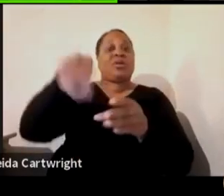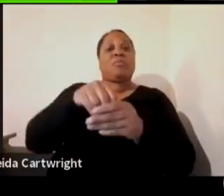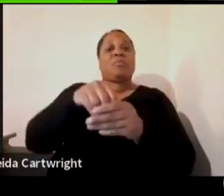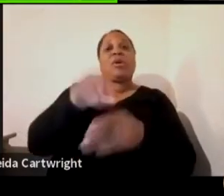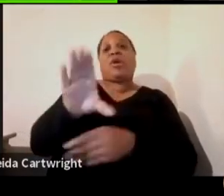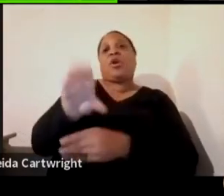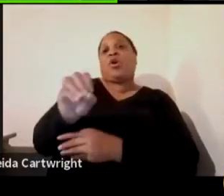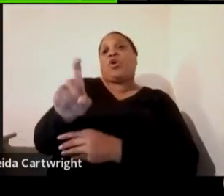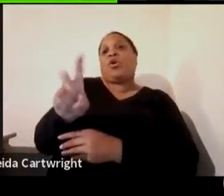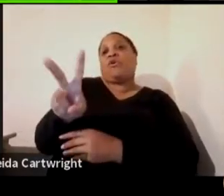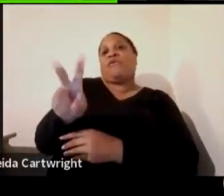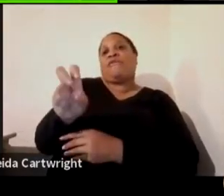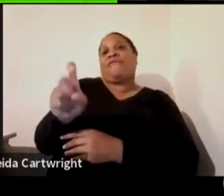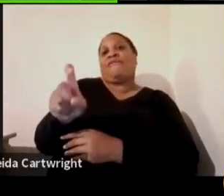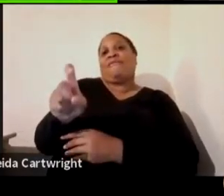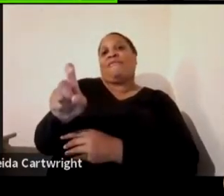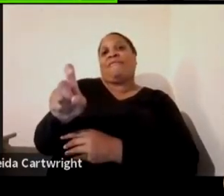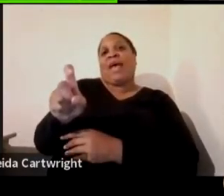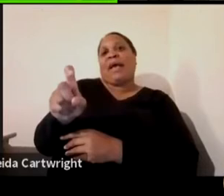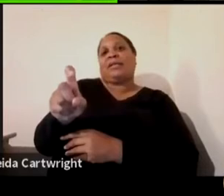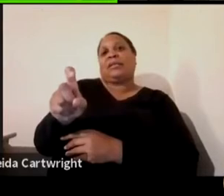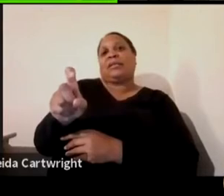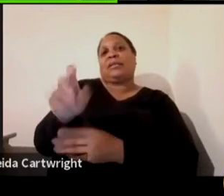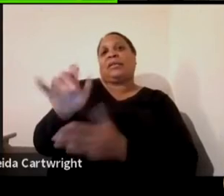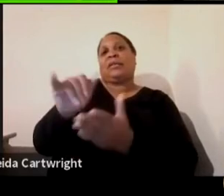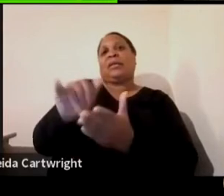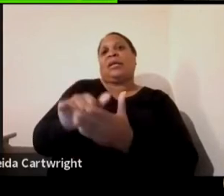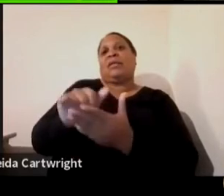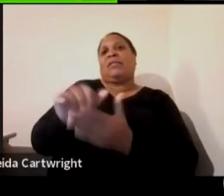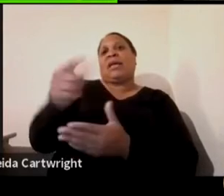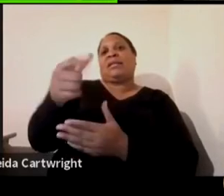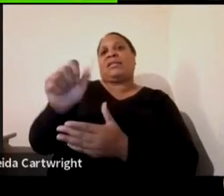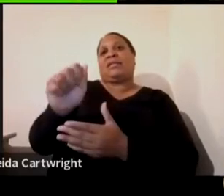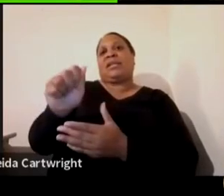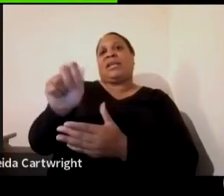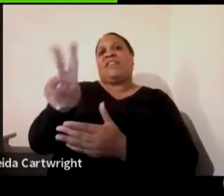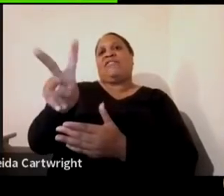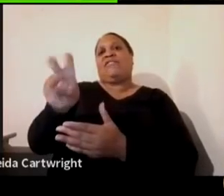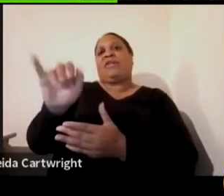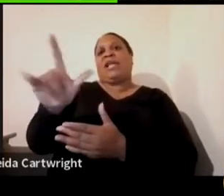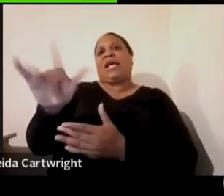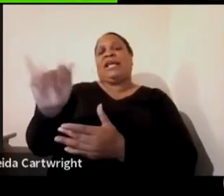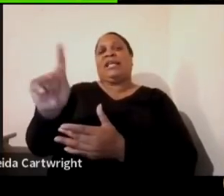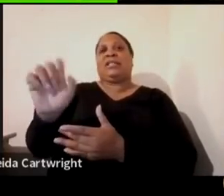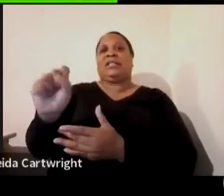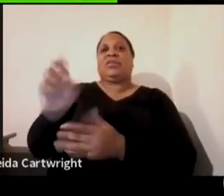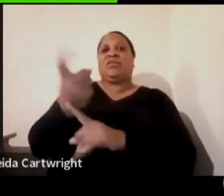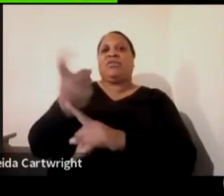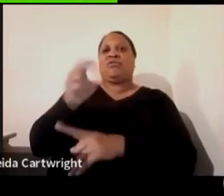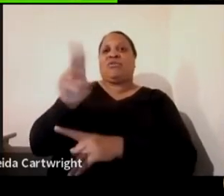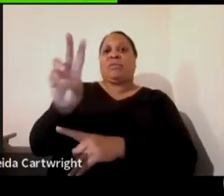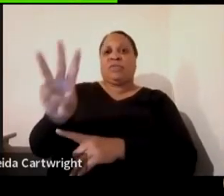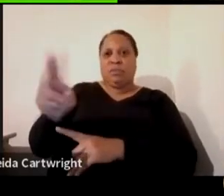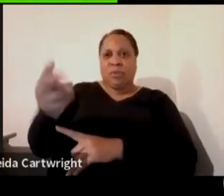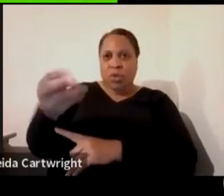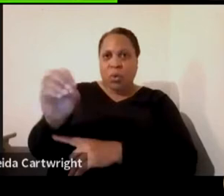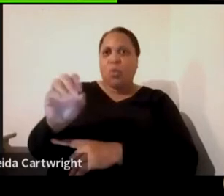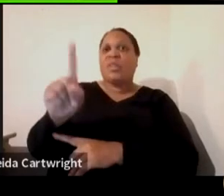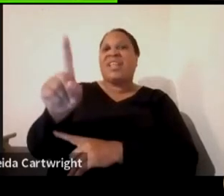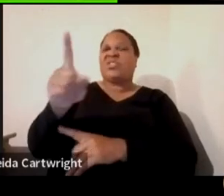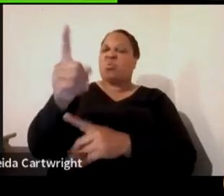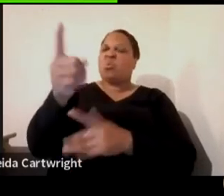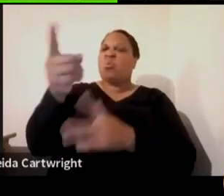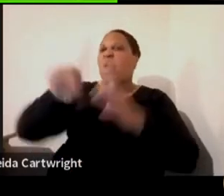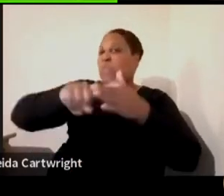facility, that is the Gavi Alliance, which includes the Pan American Health Organization. So that's one source of our vaccines. And of course,